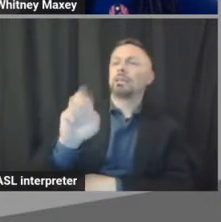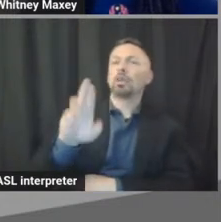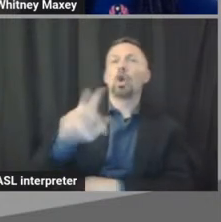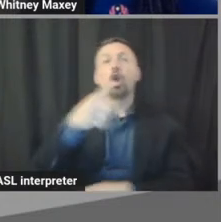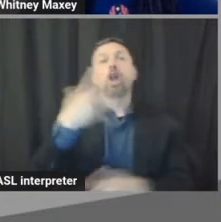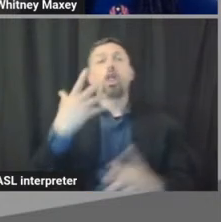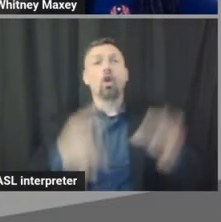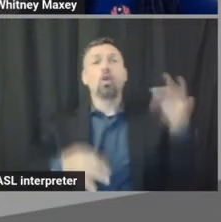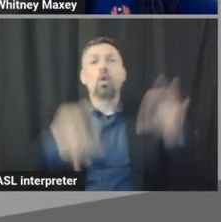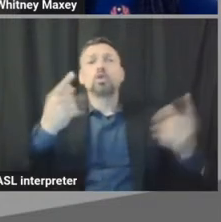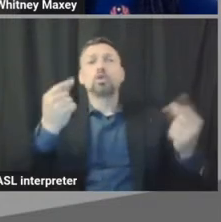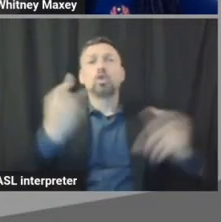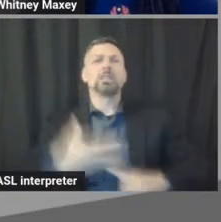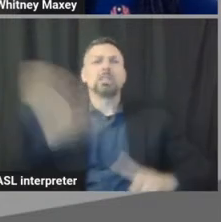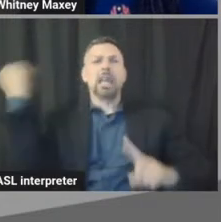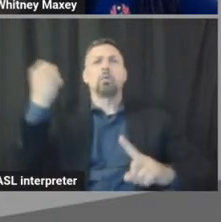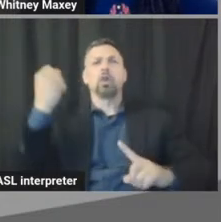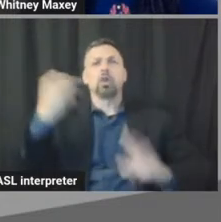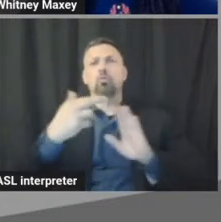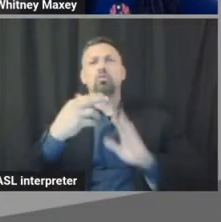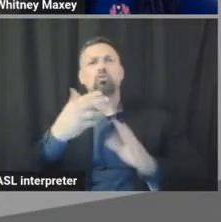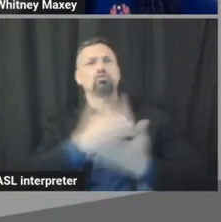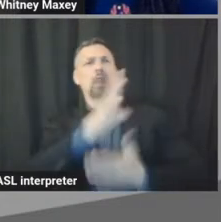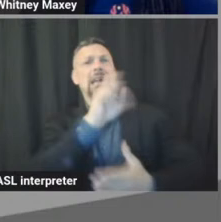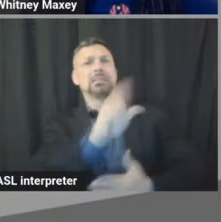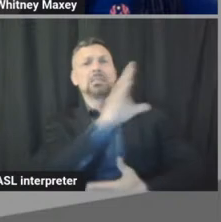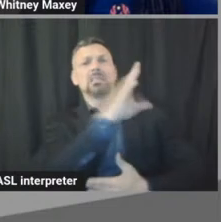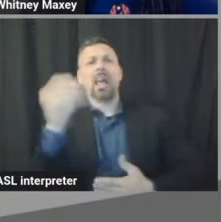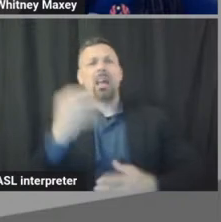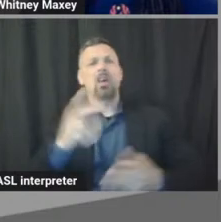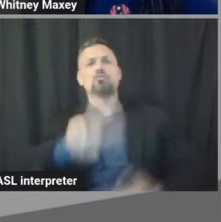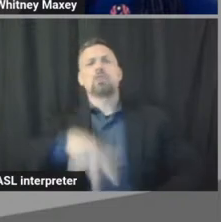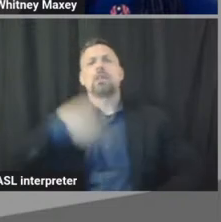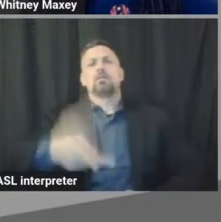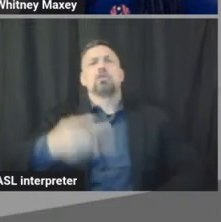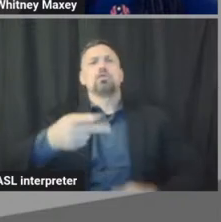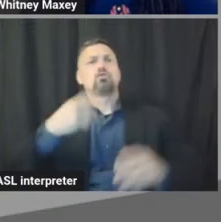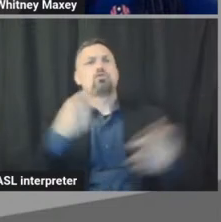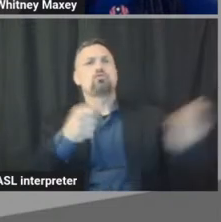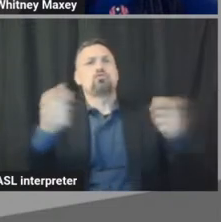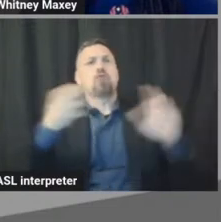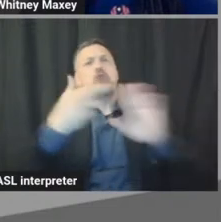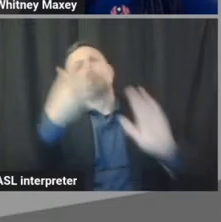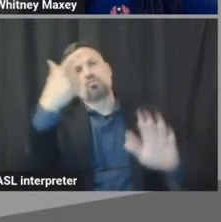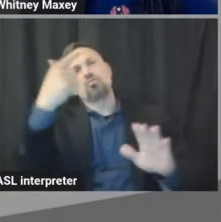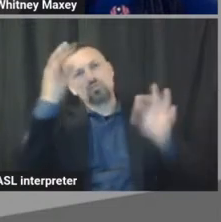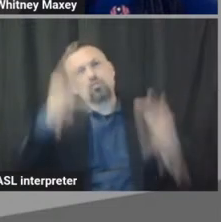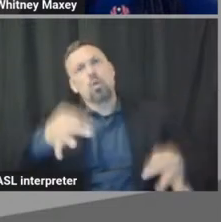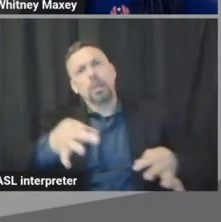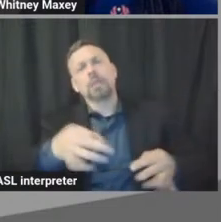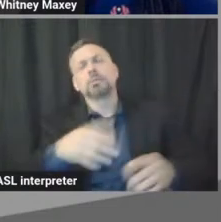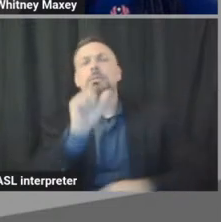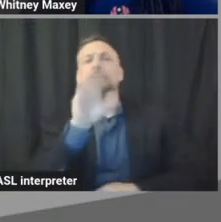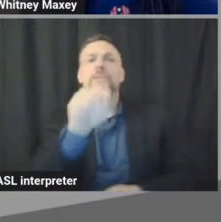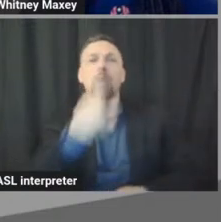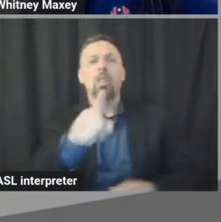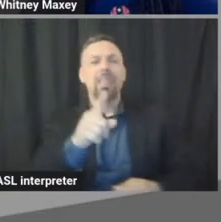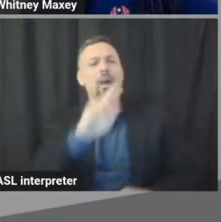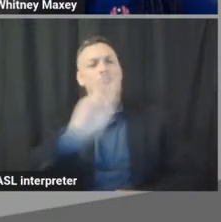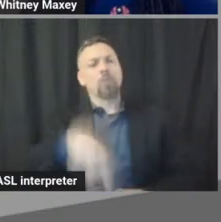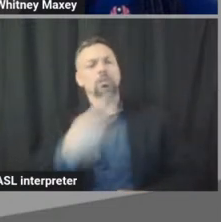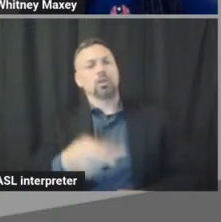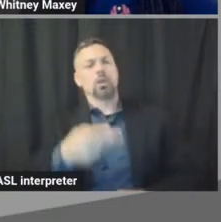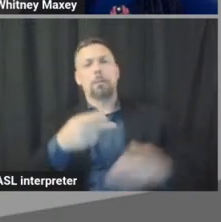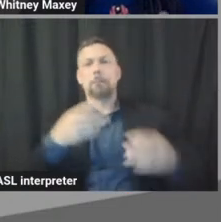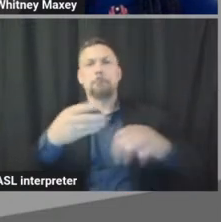away rights and reverse rulings. They're breaking the rules altogether by challenging or overturning legitimate election